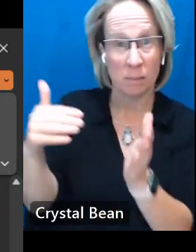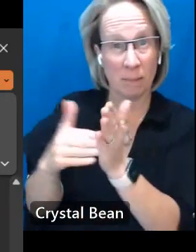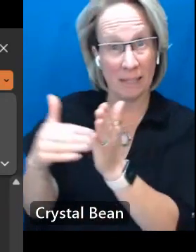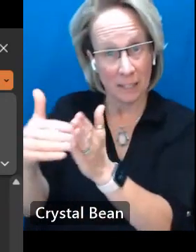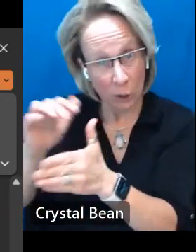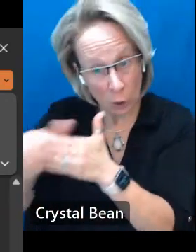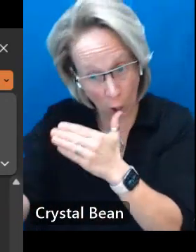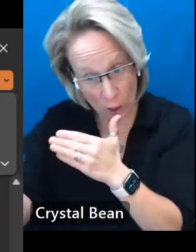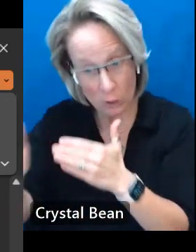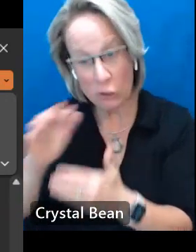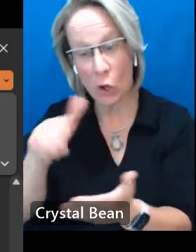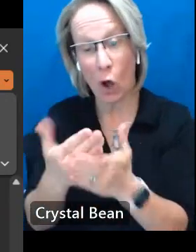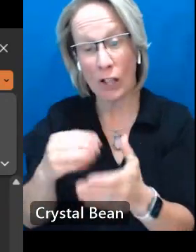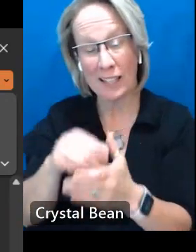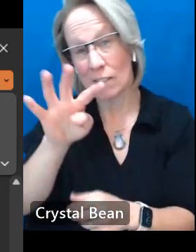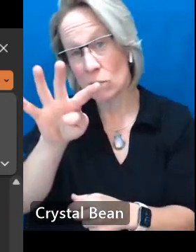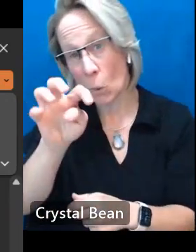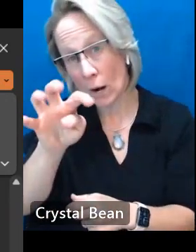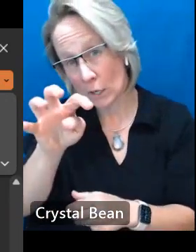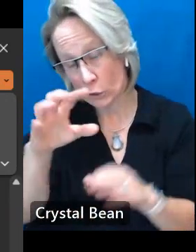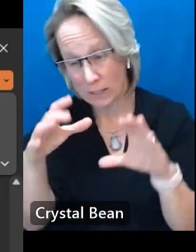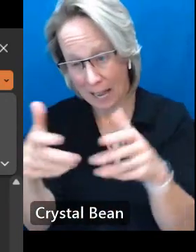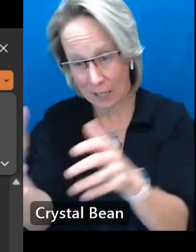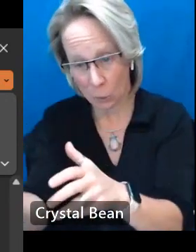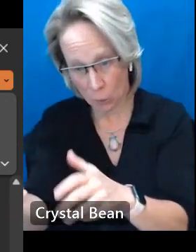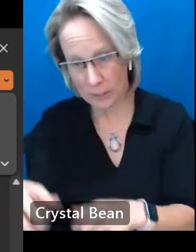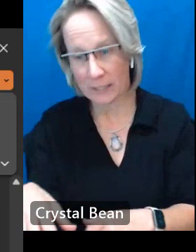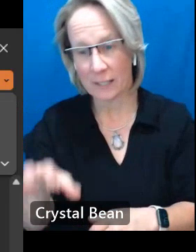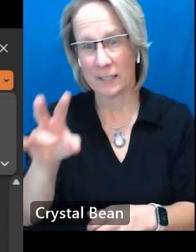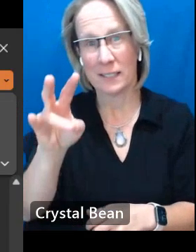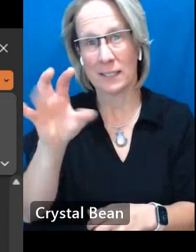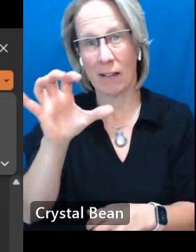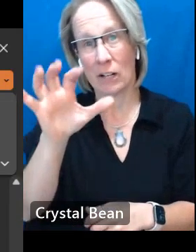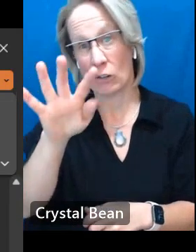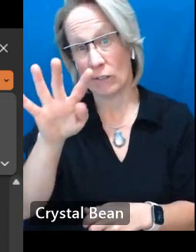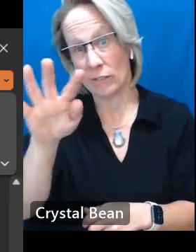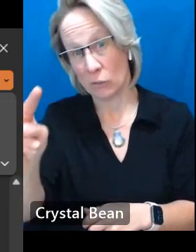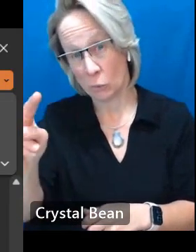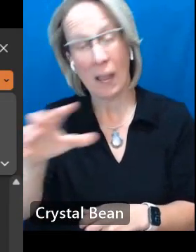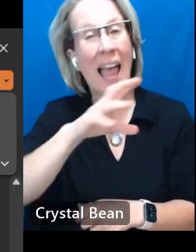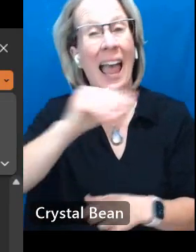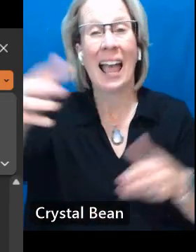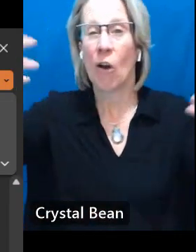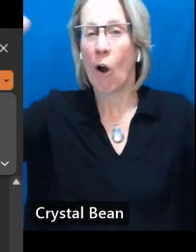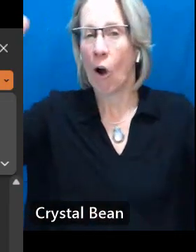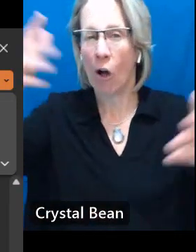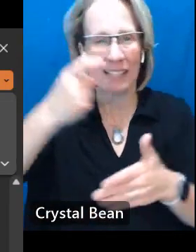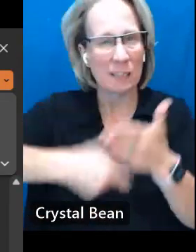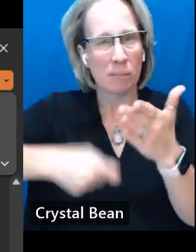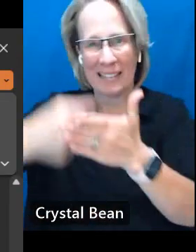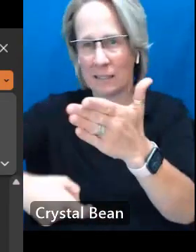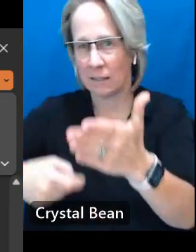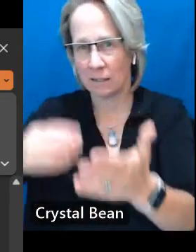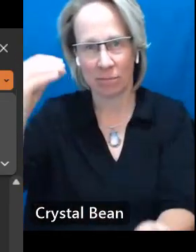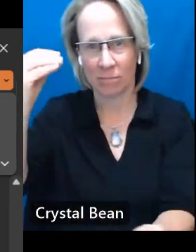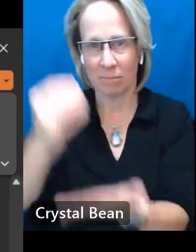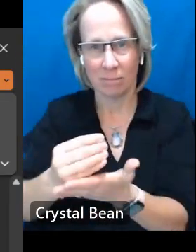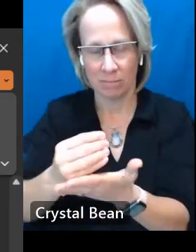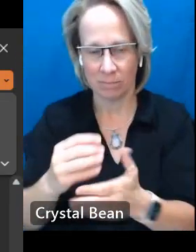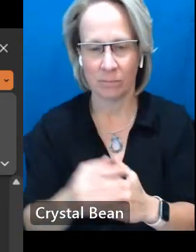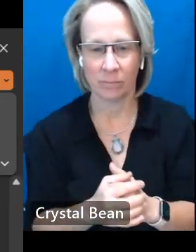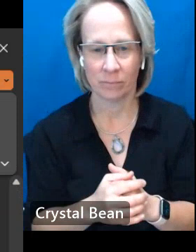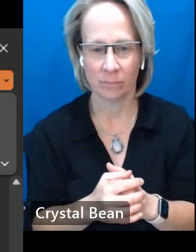in Fund 752, and it was all expended. So it's all done, right? So I think this was the Economic Development